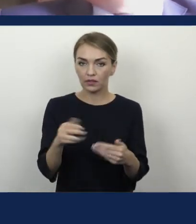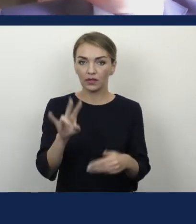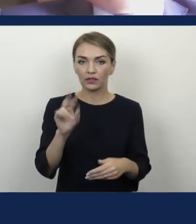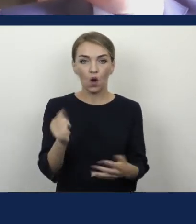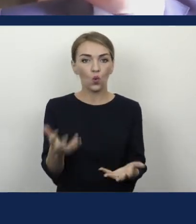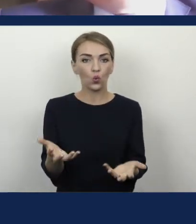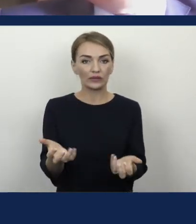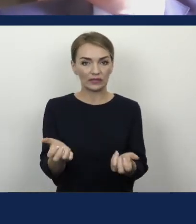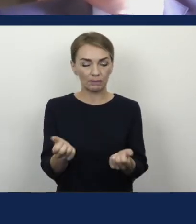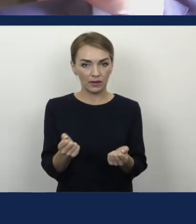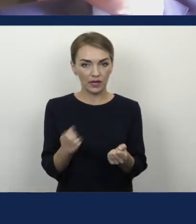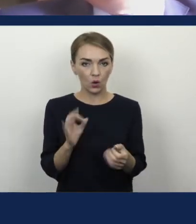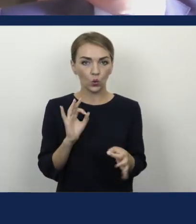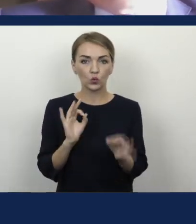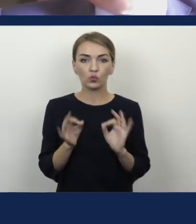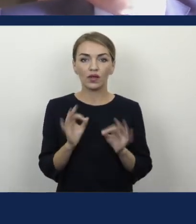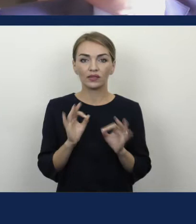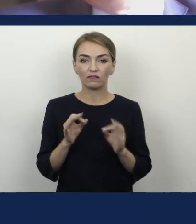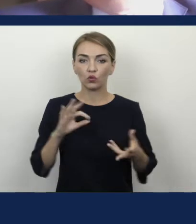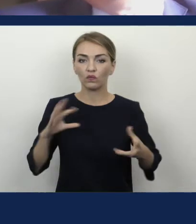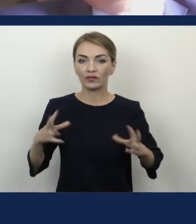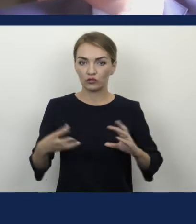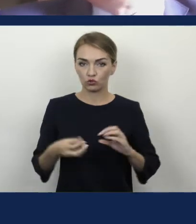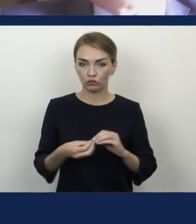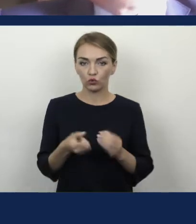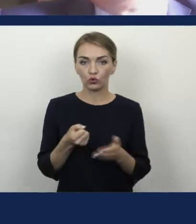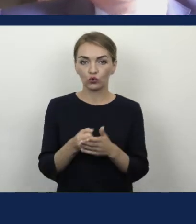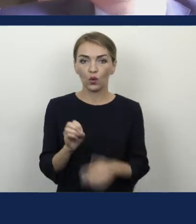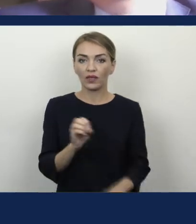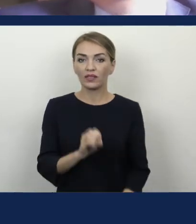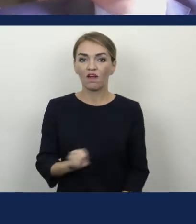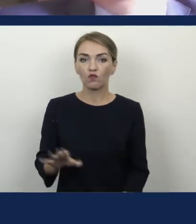advisory opinion to the European Court of Human Rights